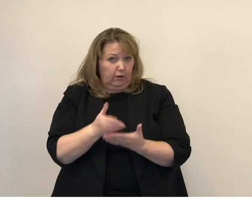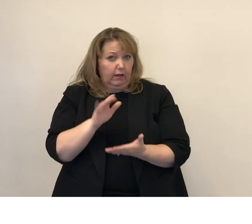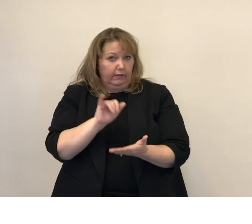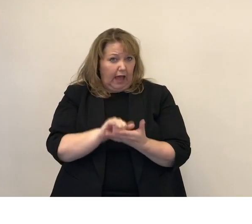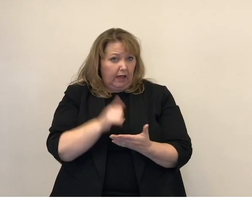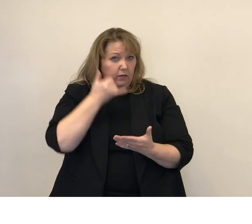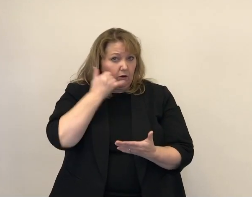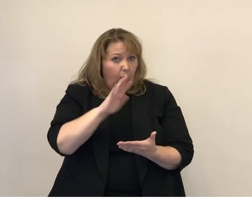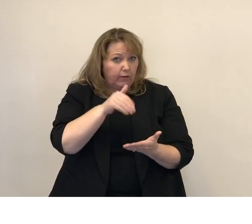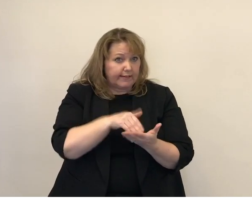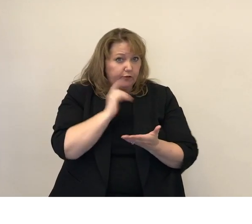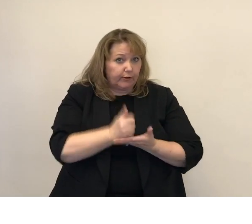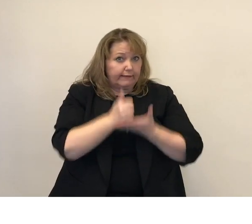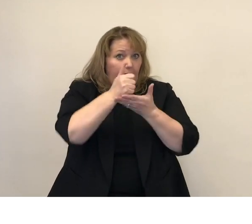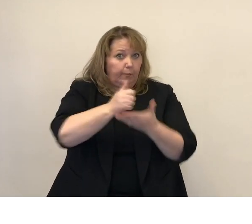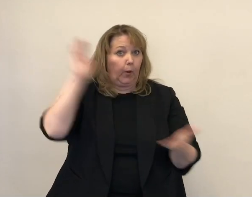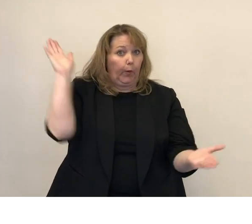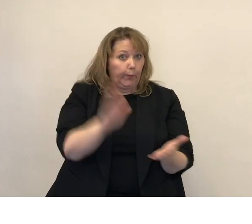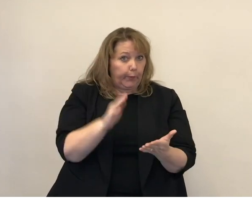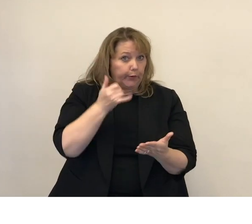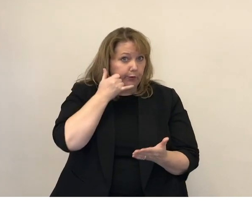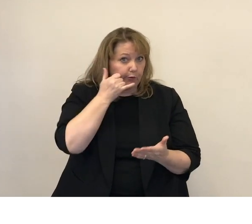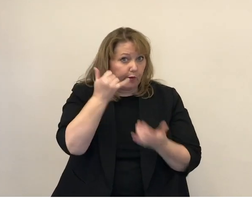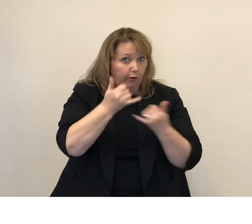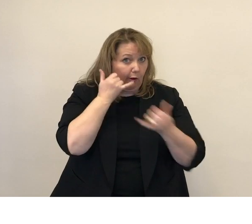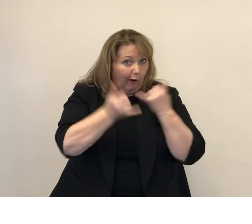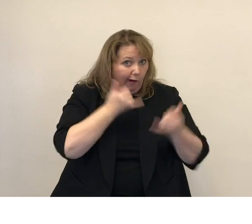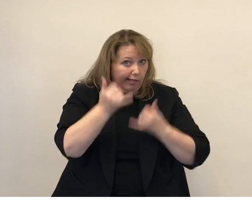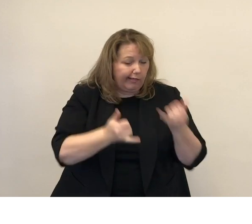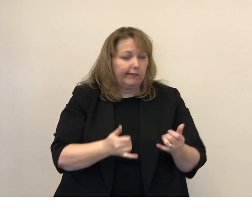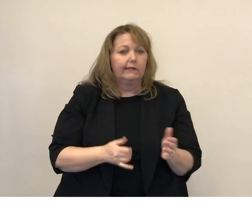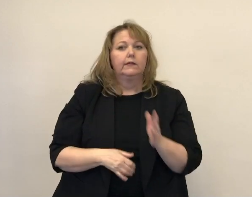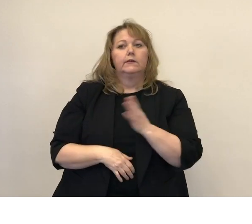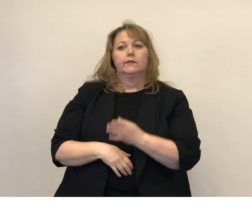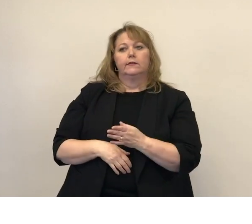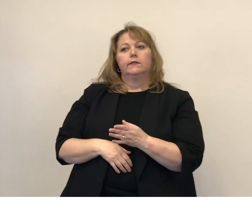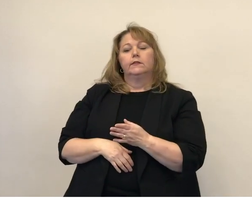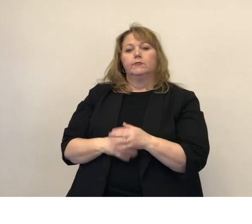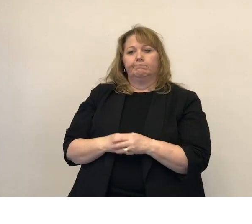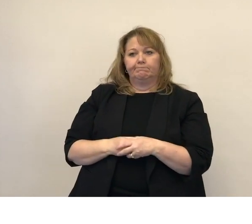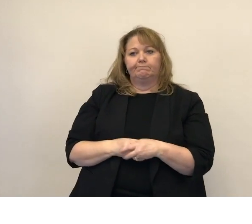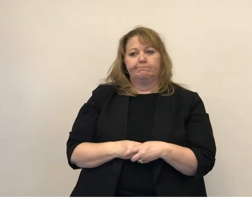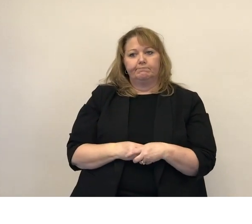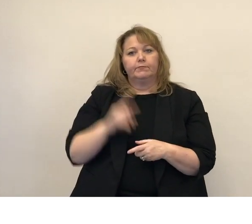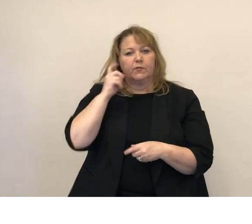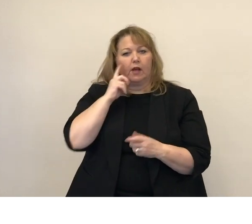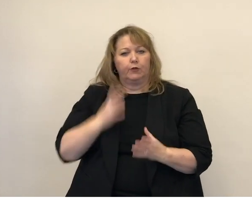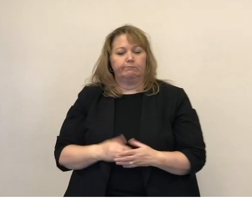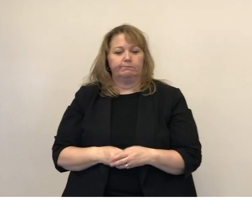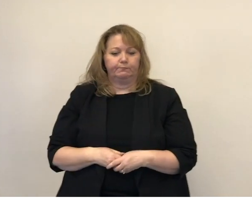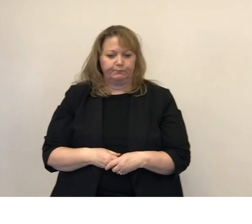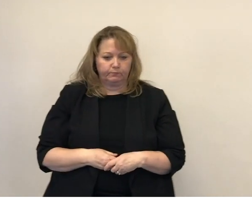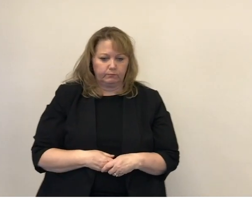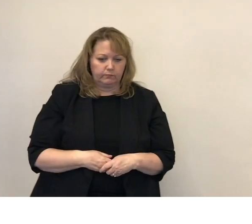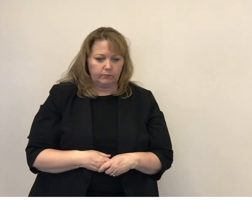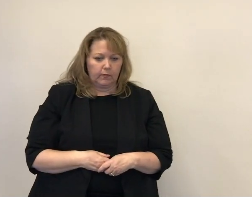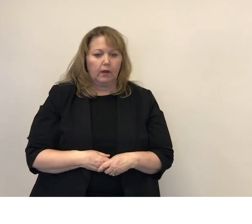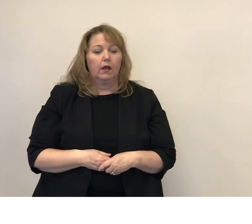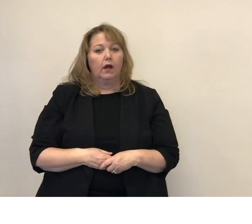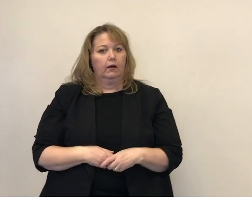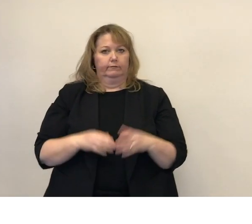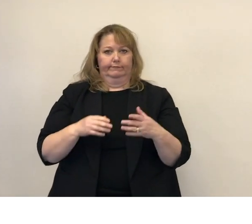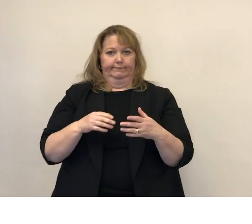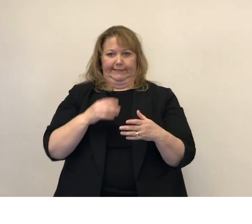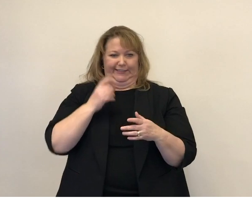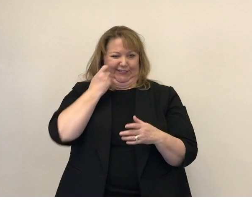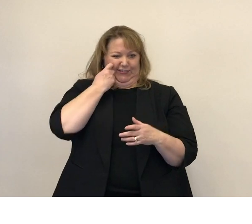to say whether it is or it isn't. It's so early on that. I have read some of the media comments on that. I'm hopeful that it will. I